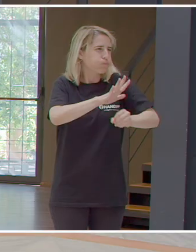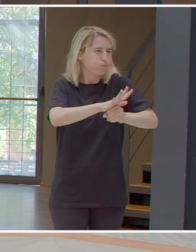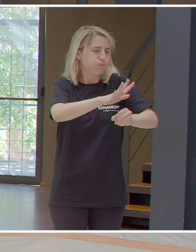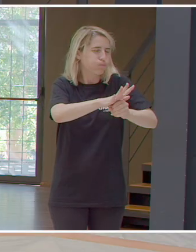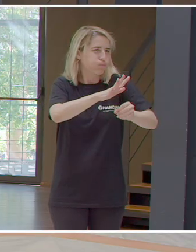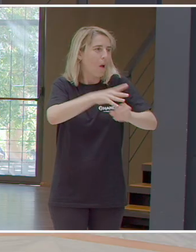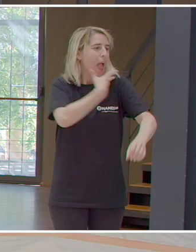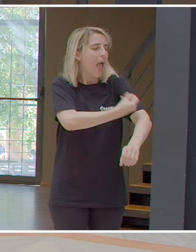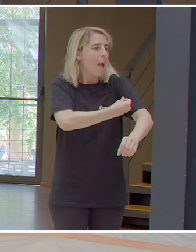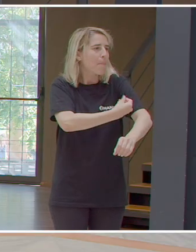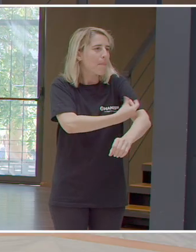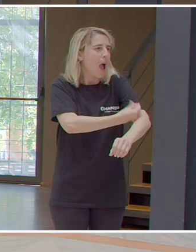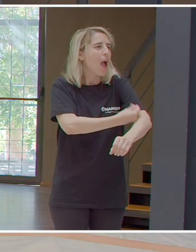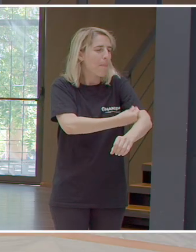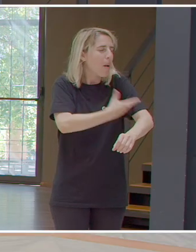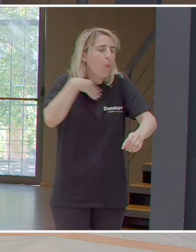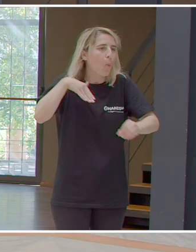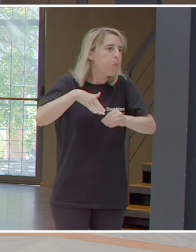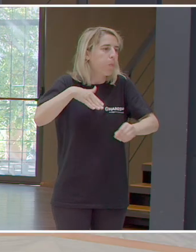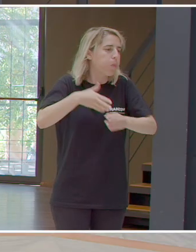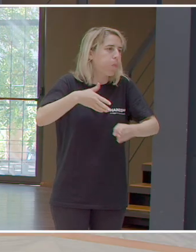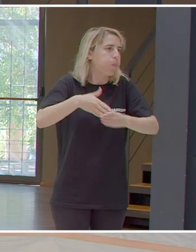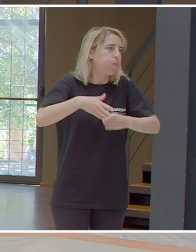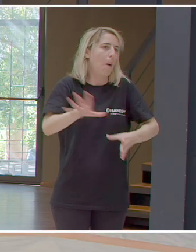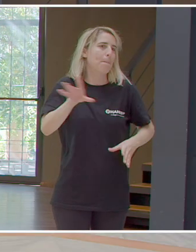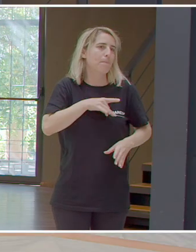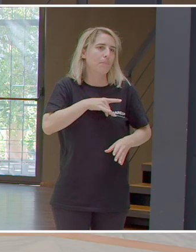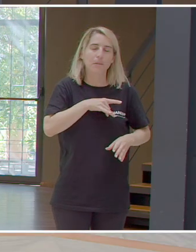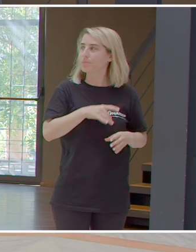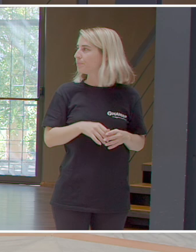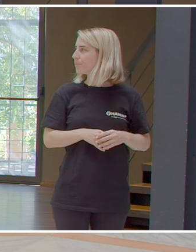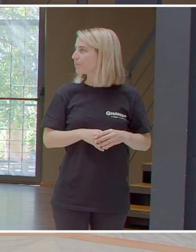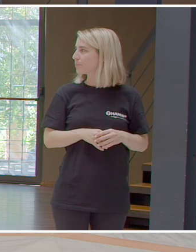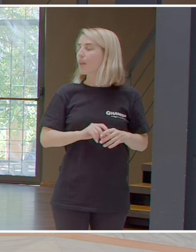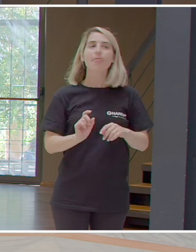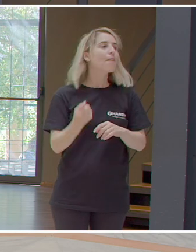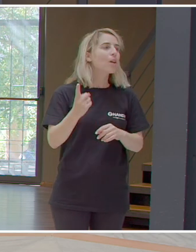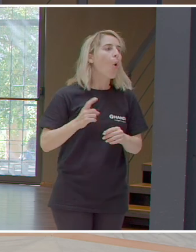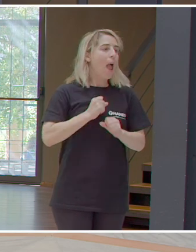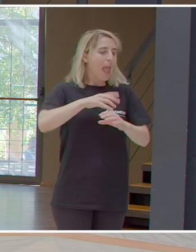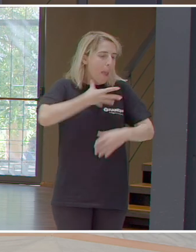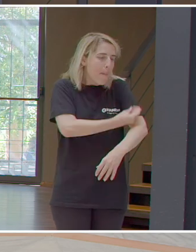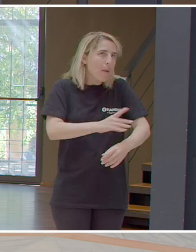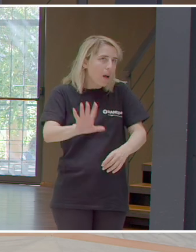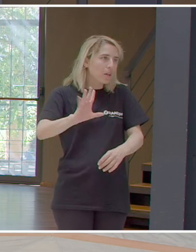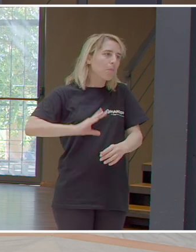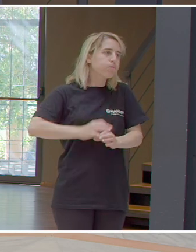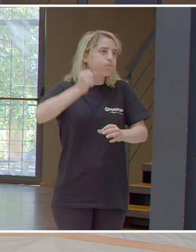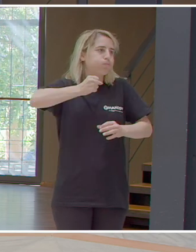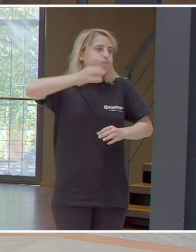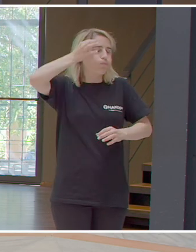closing off the arteries in our heart, and also the second leading cause of death to our brain, as in strokes.